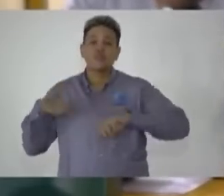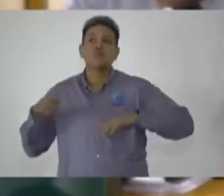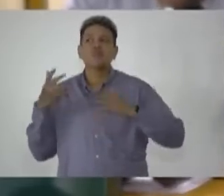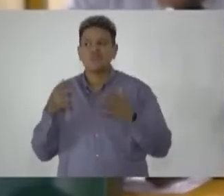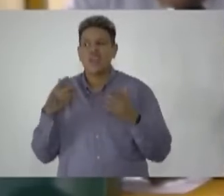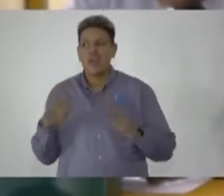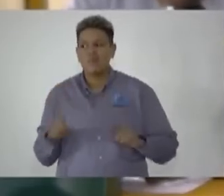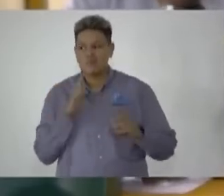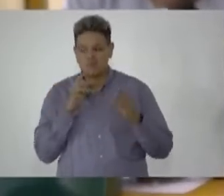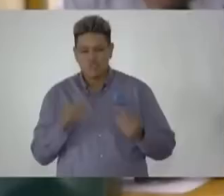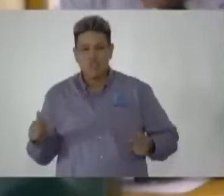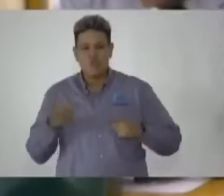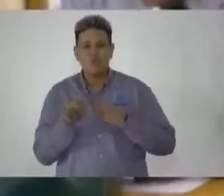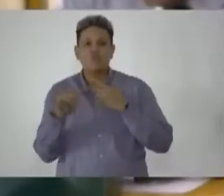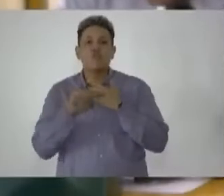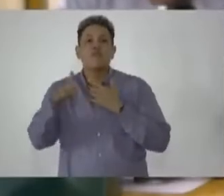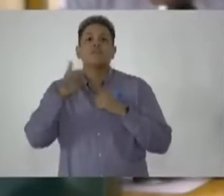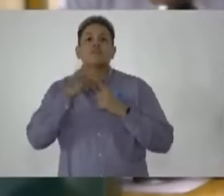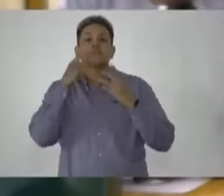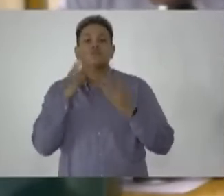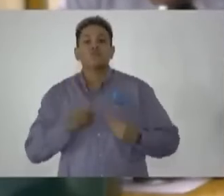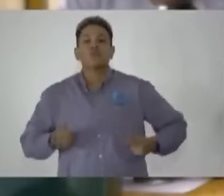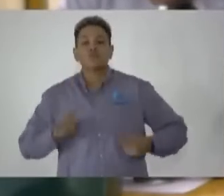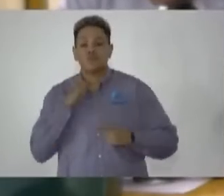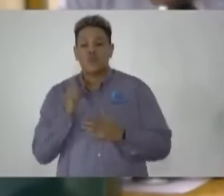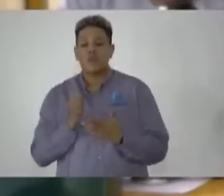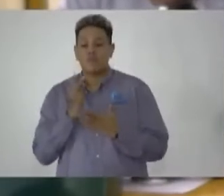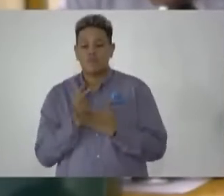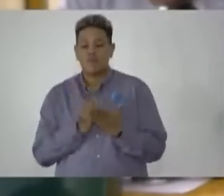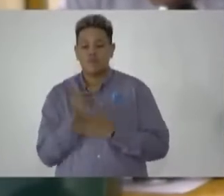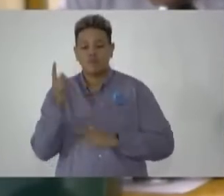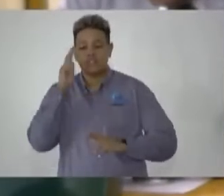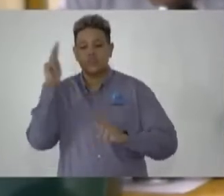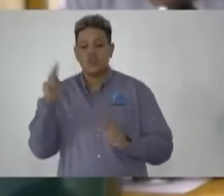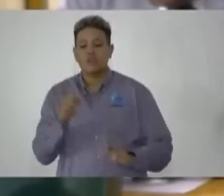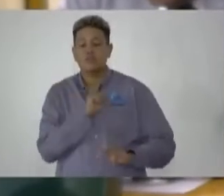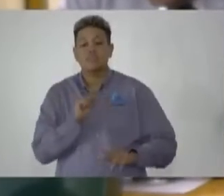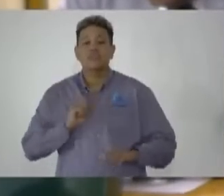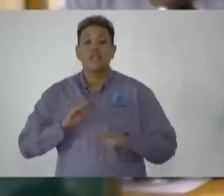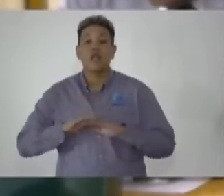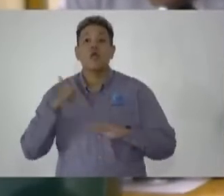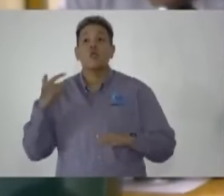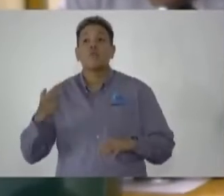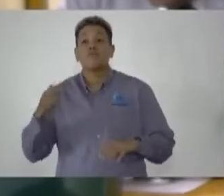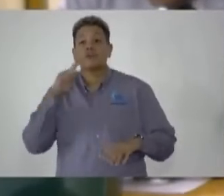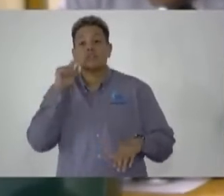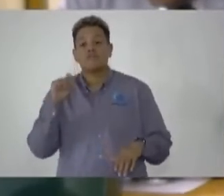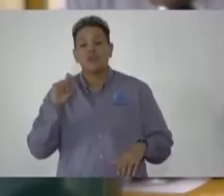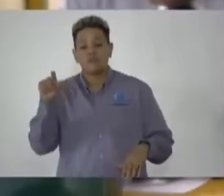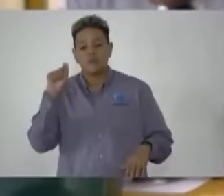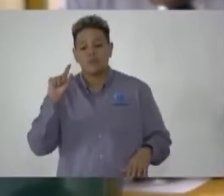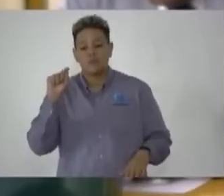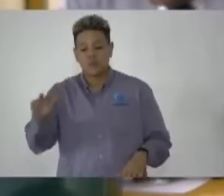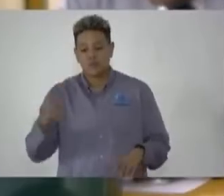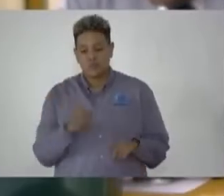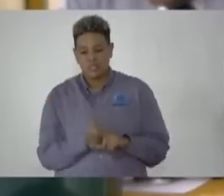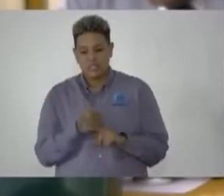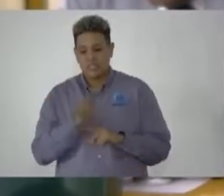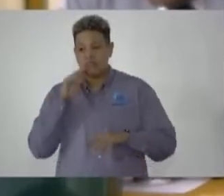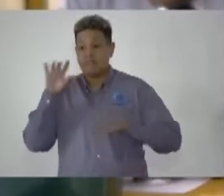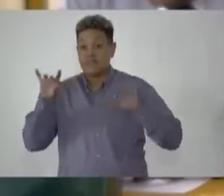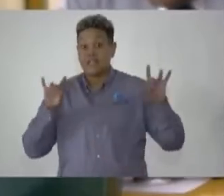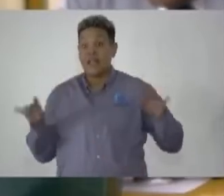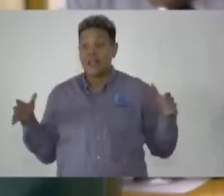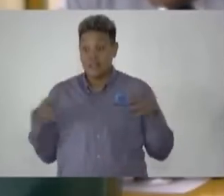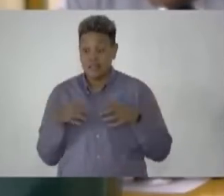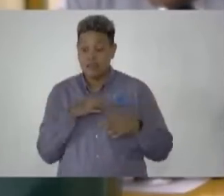and be it resolved with reference to the resolutions approved by this Honourable Senate on the 21st day of April 2023, appointing a joint